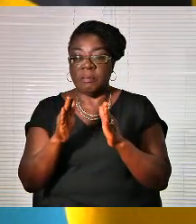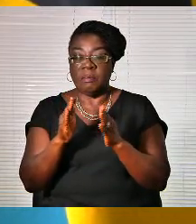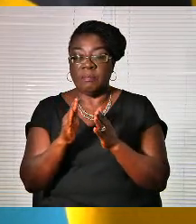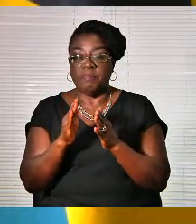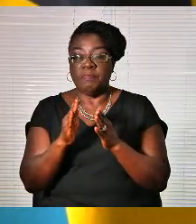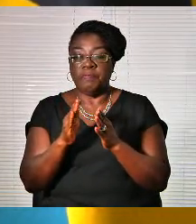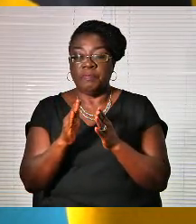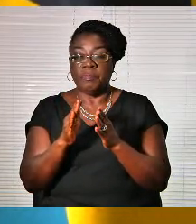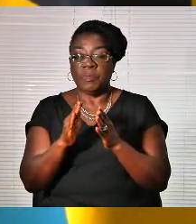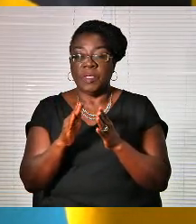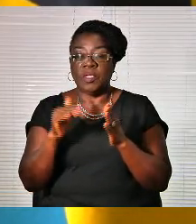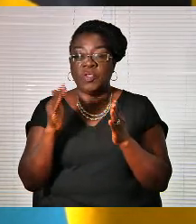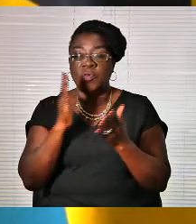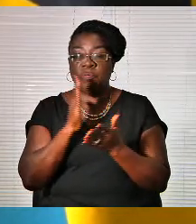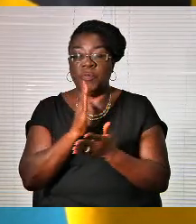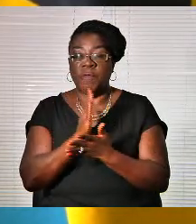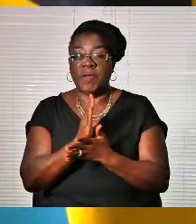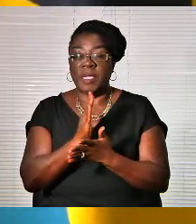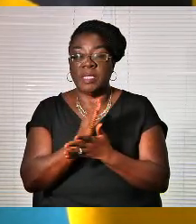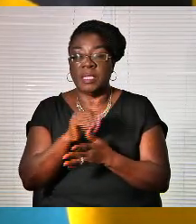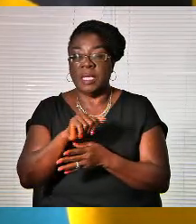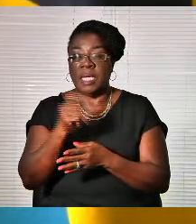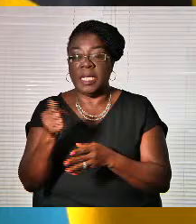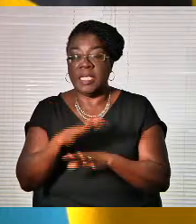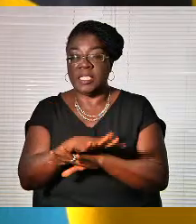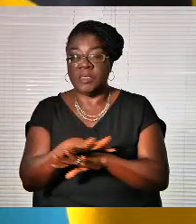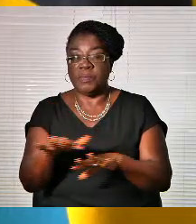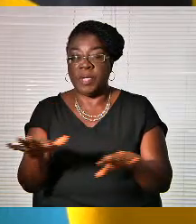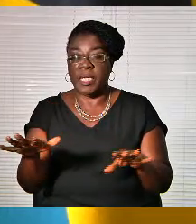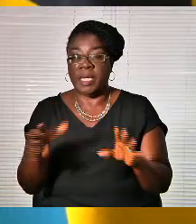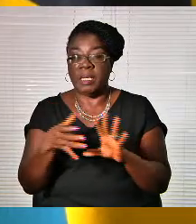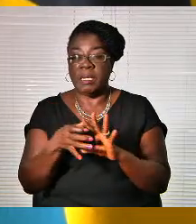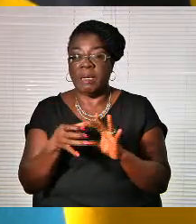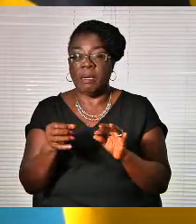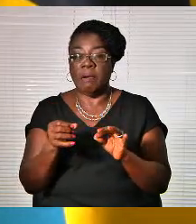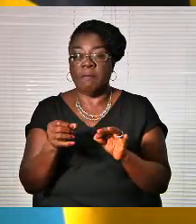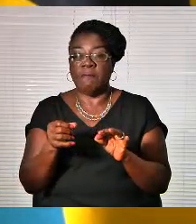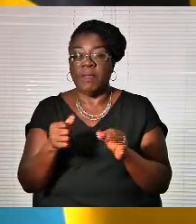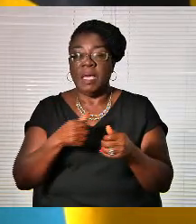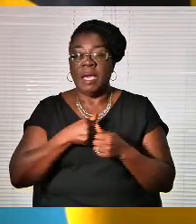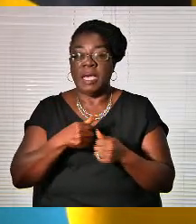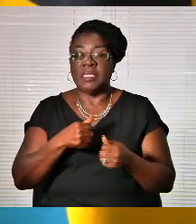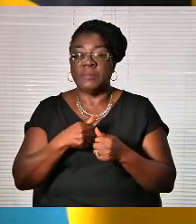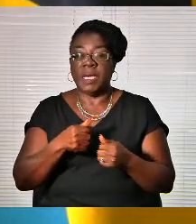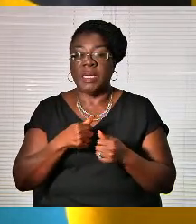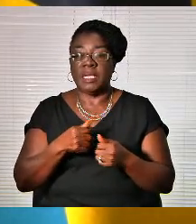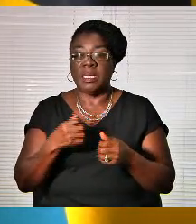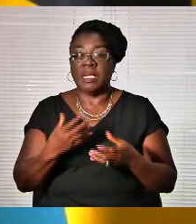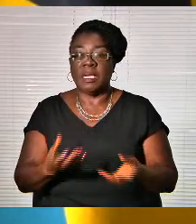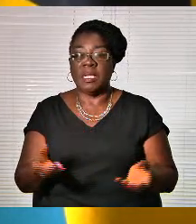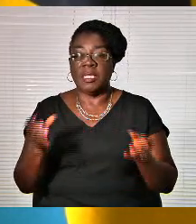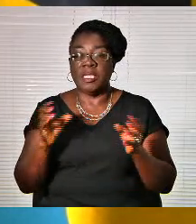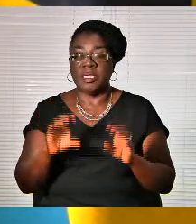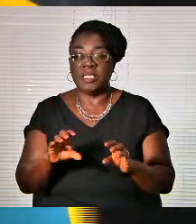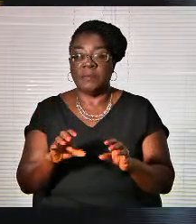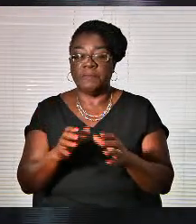maintenance to prevent any flare-up of their asthma conditions. Thank